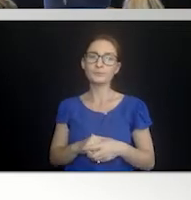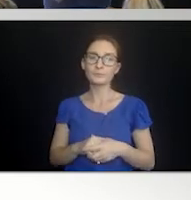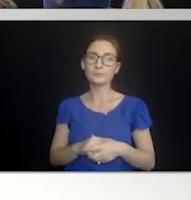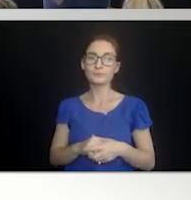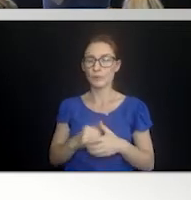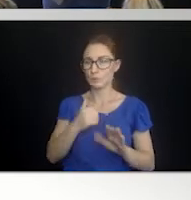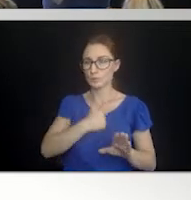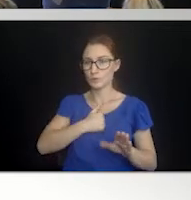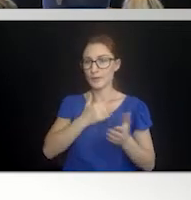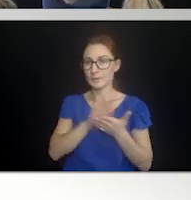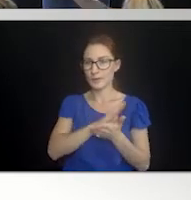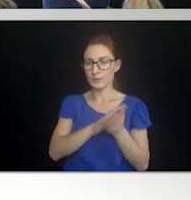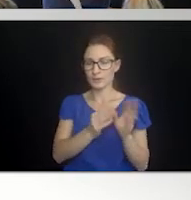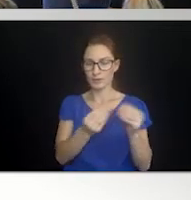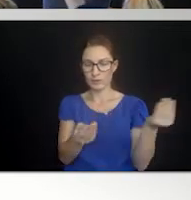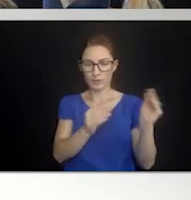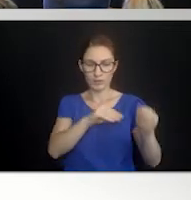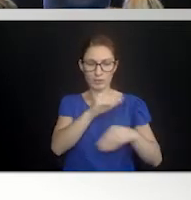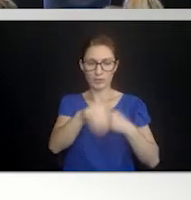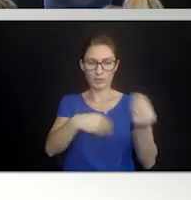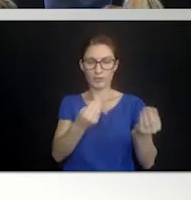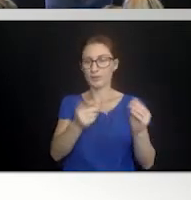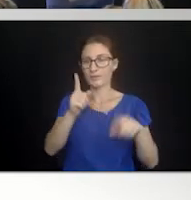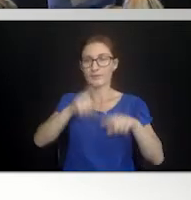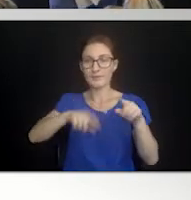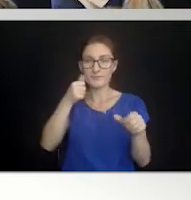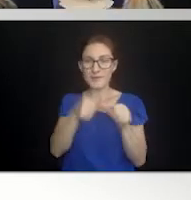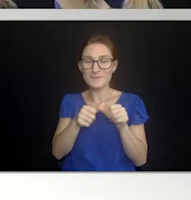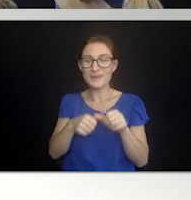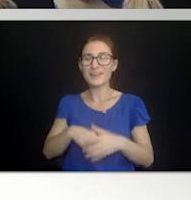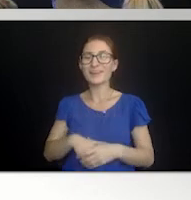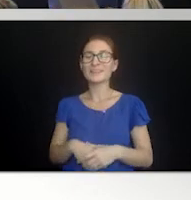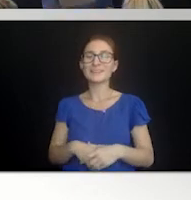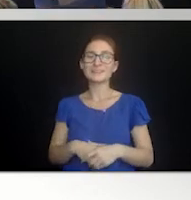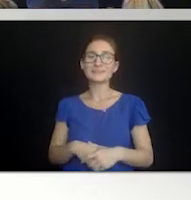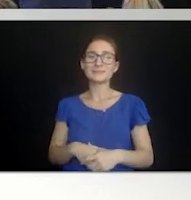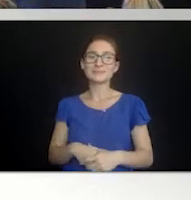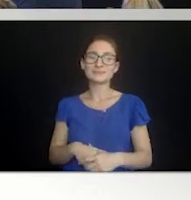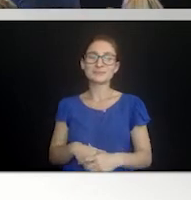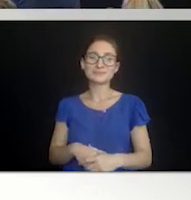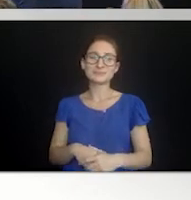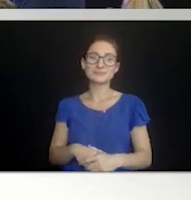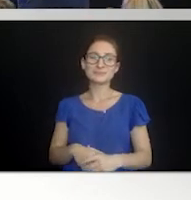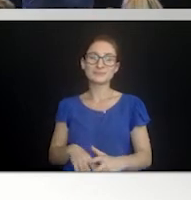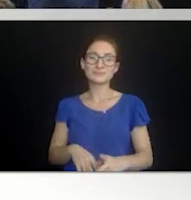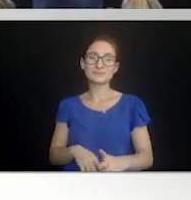And I know, sorry I have these pages, but I'm old and I can't remember anything. So,